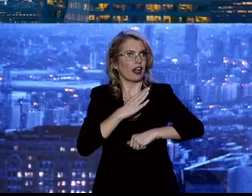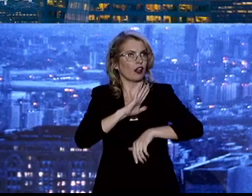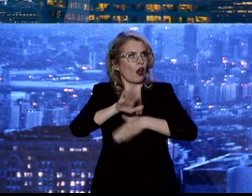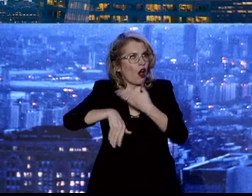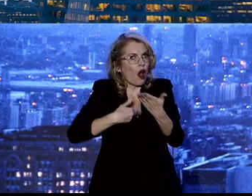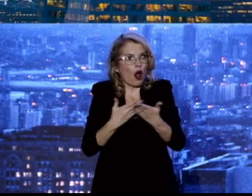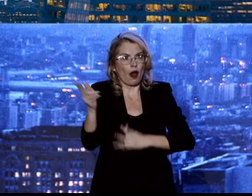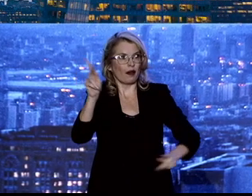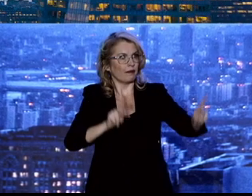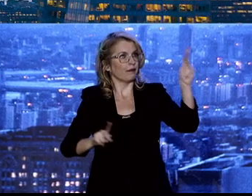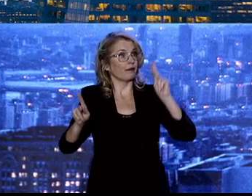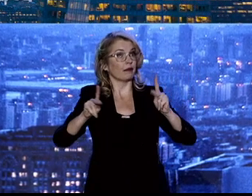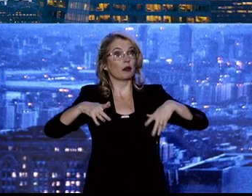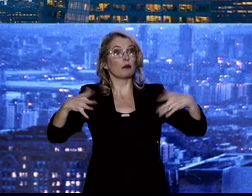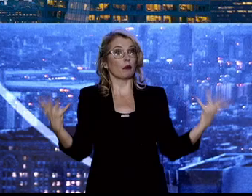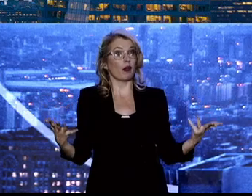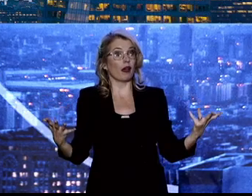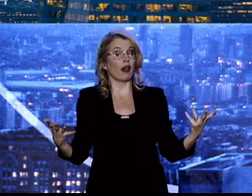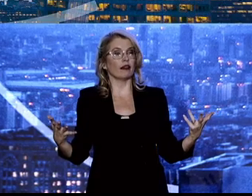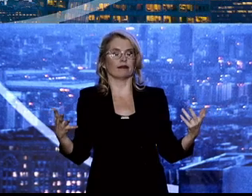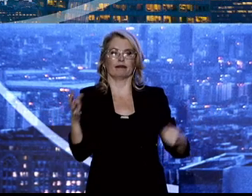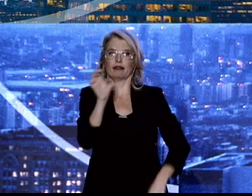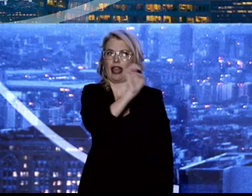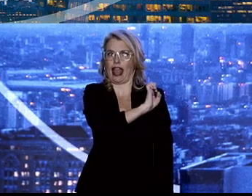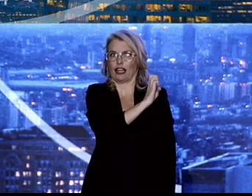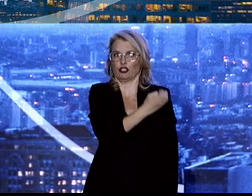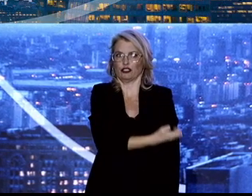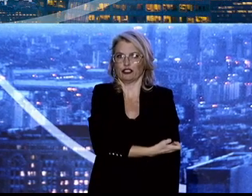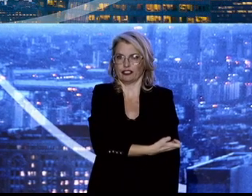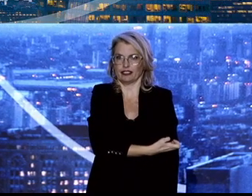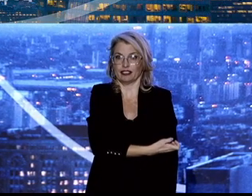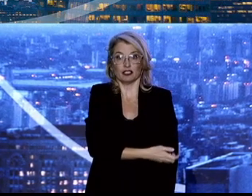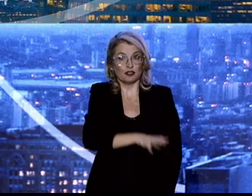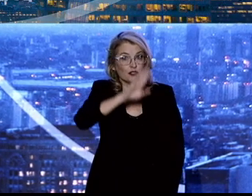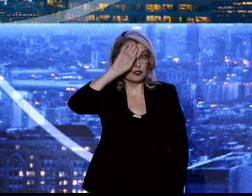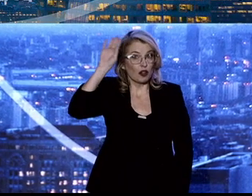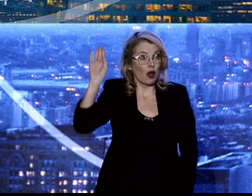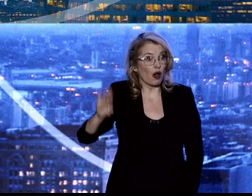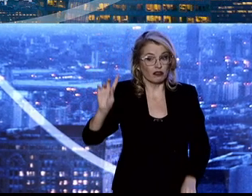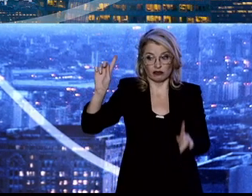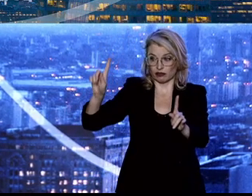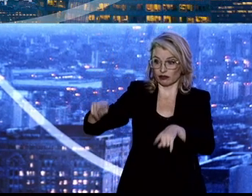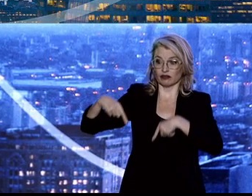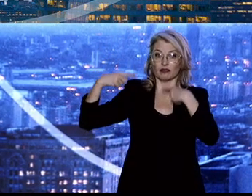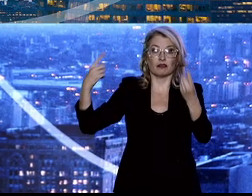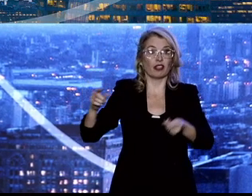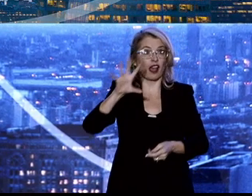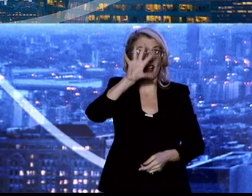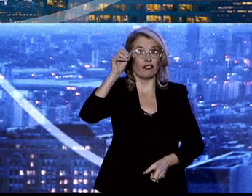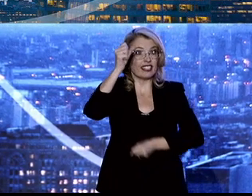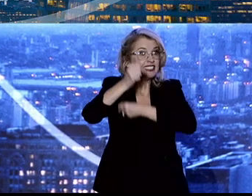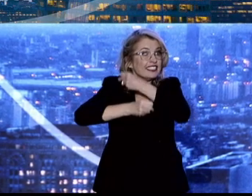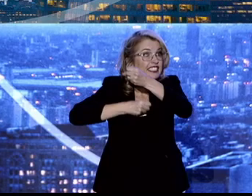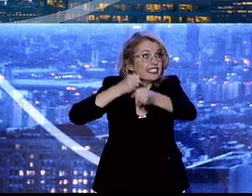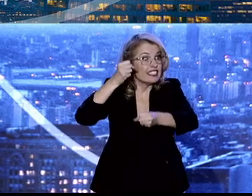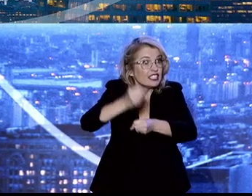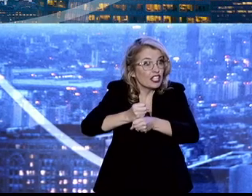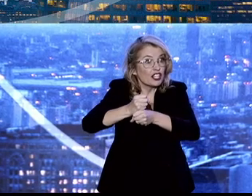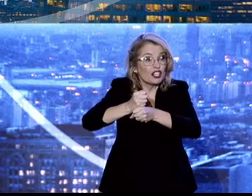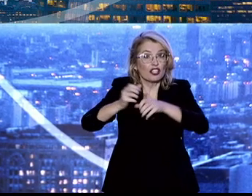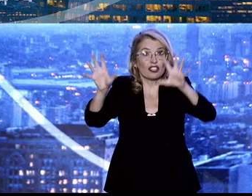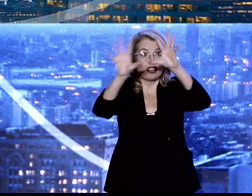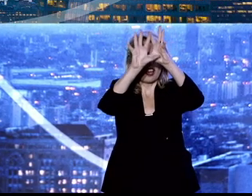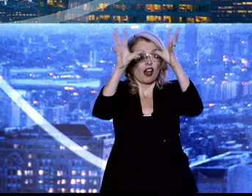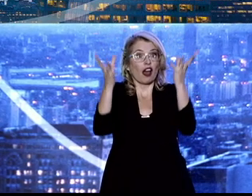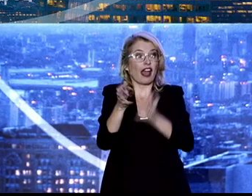us: energy. Energy. Did you know that over the past 50 years, global energy